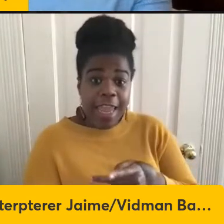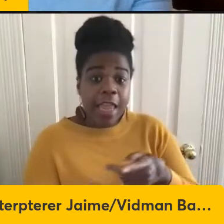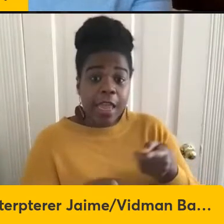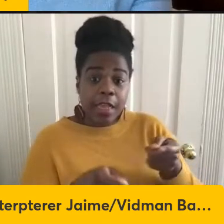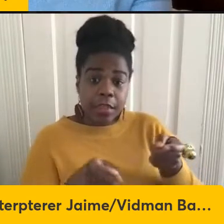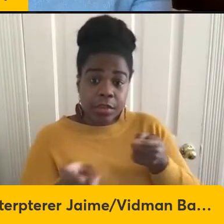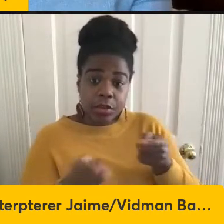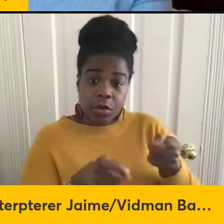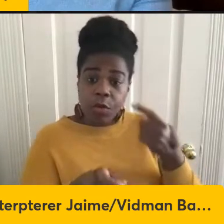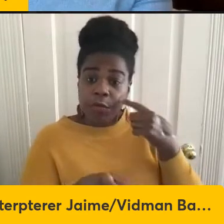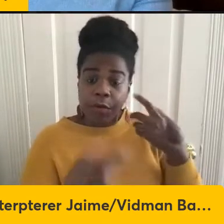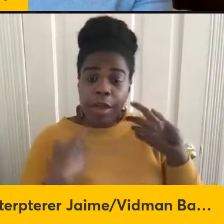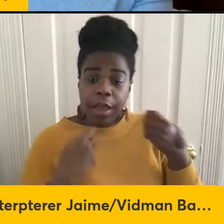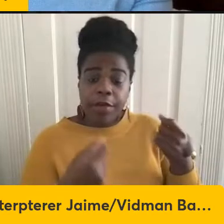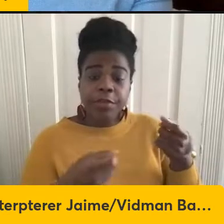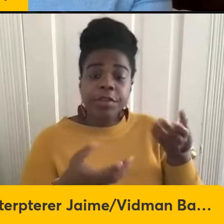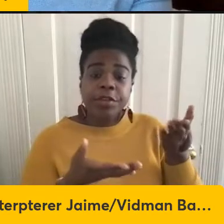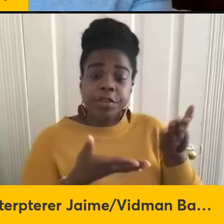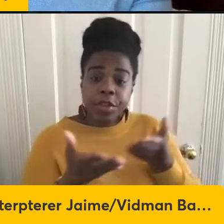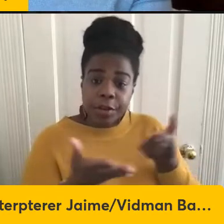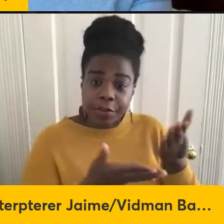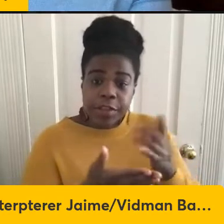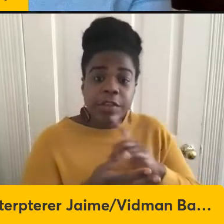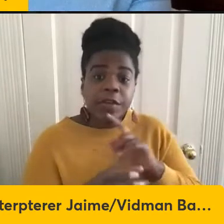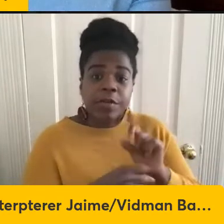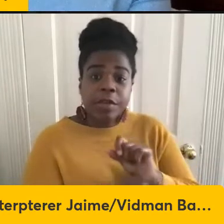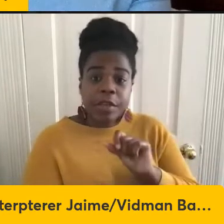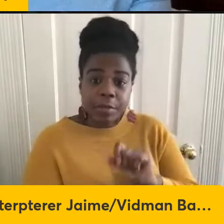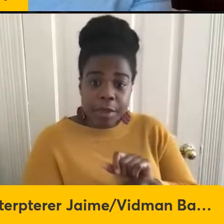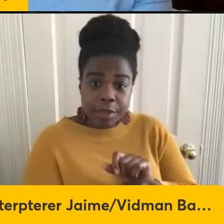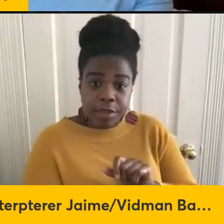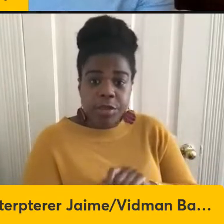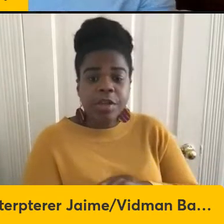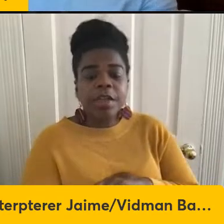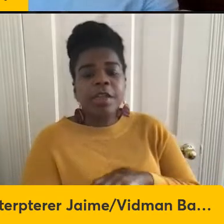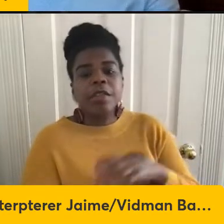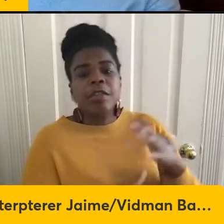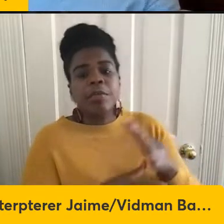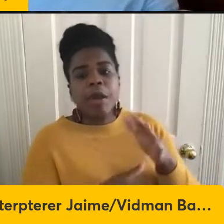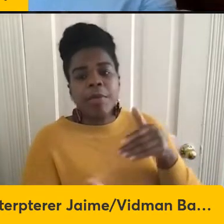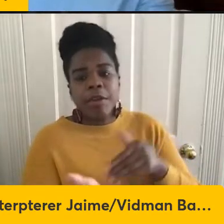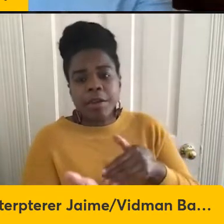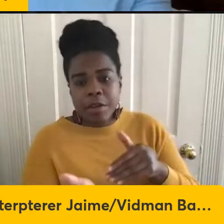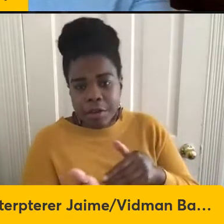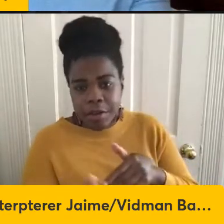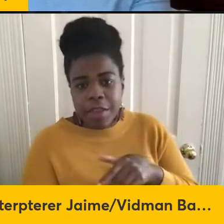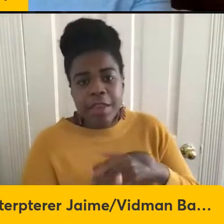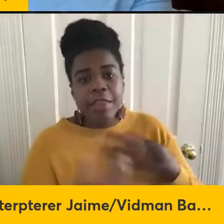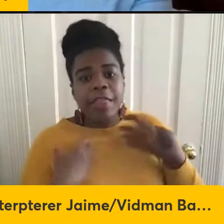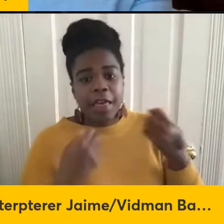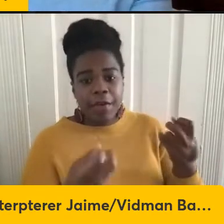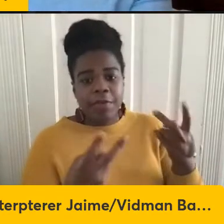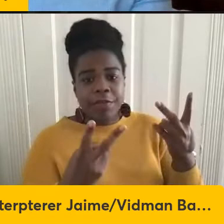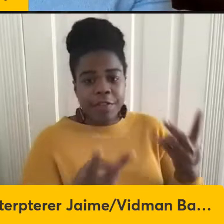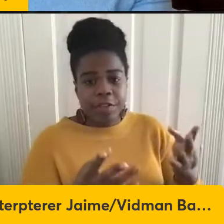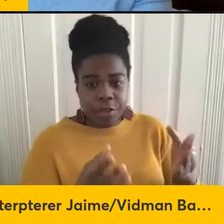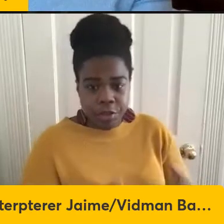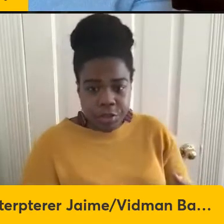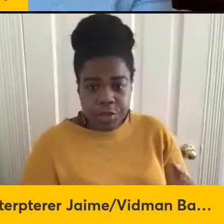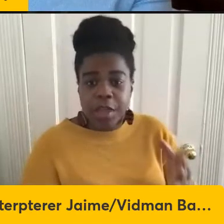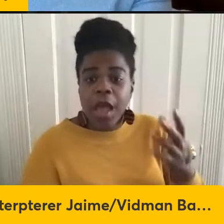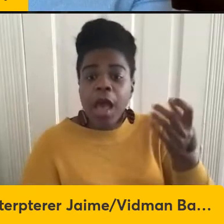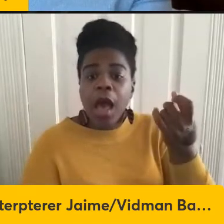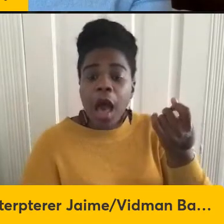services, then we need to ensure that the GPs, the health visitors, whoever, understand